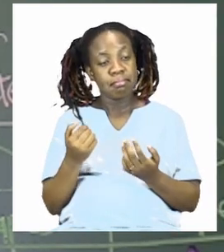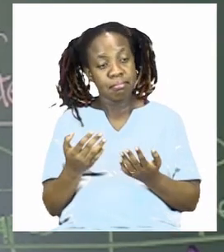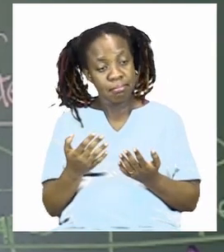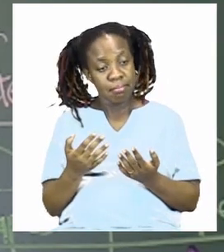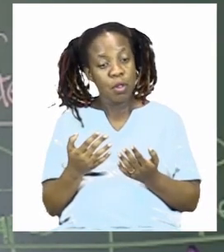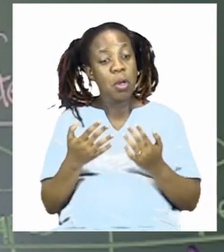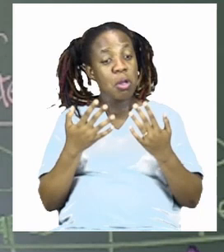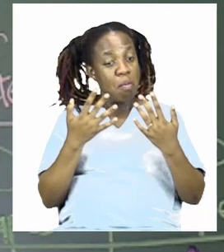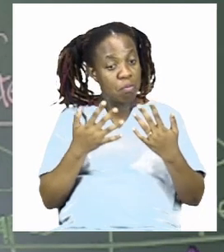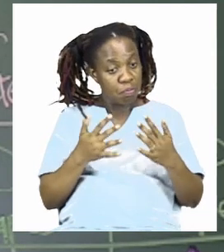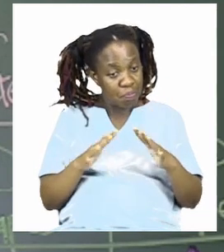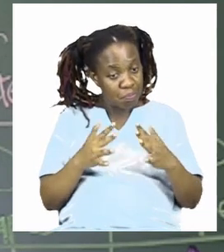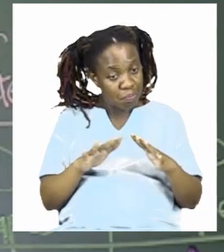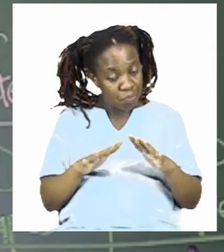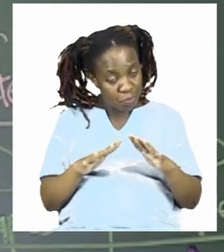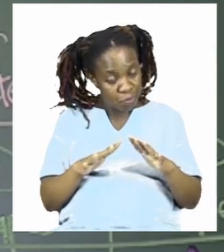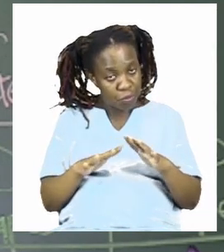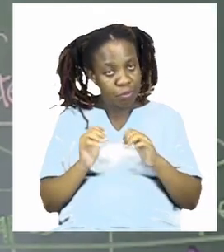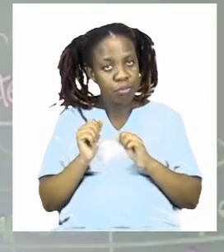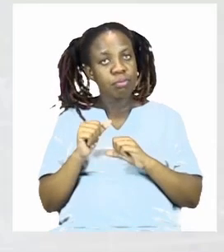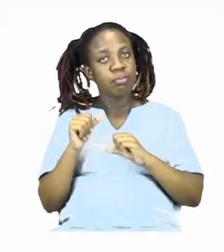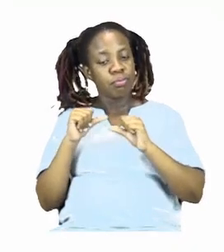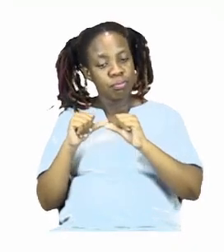all your other items, let's quickly turn our